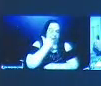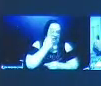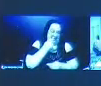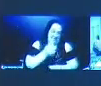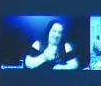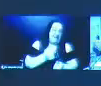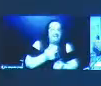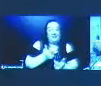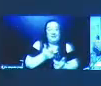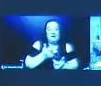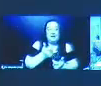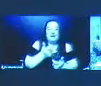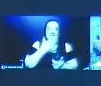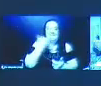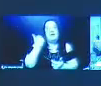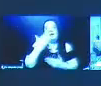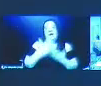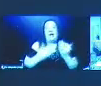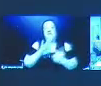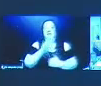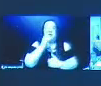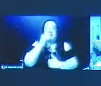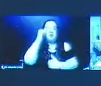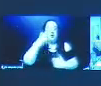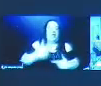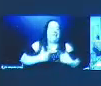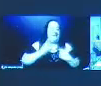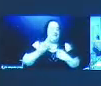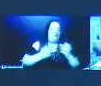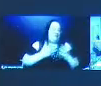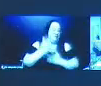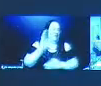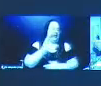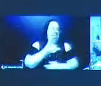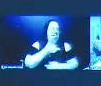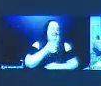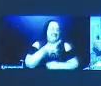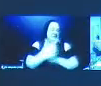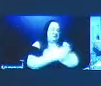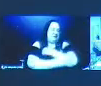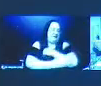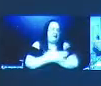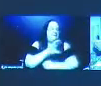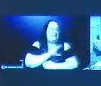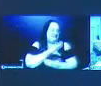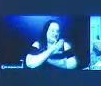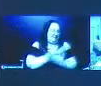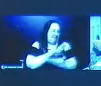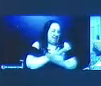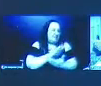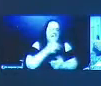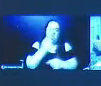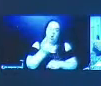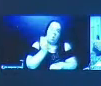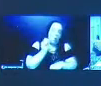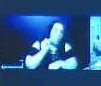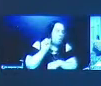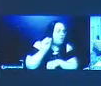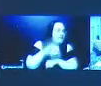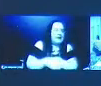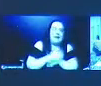half of her adult life going through the police academy for Prince George's County, and overcame